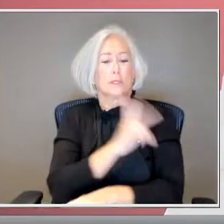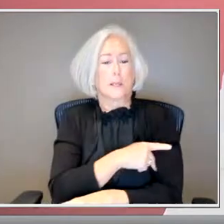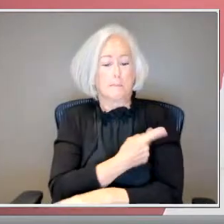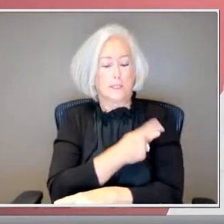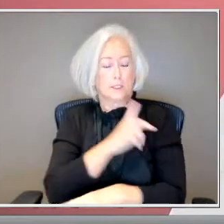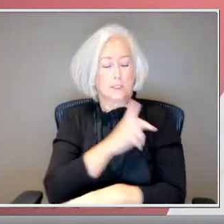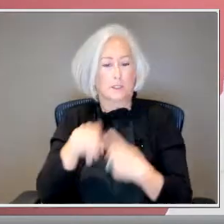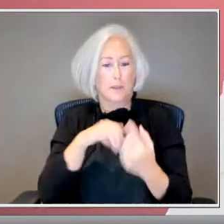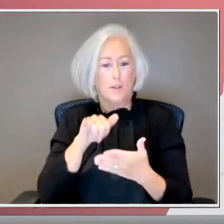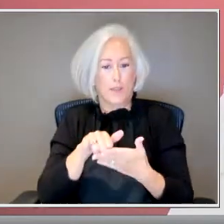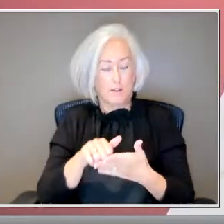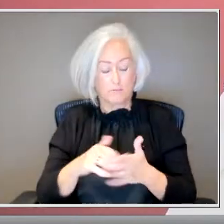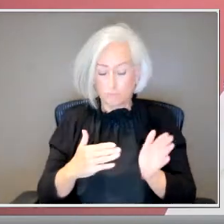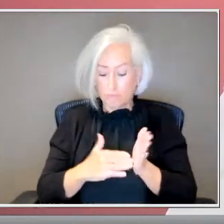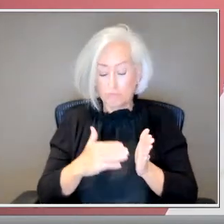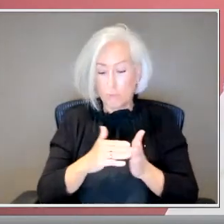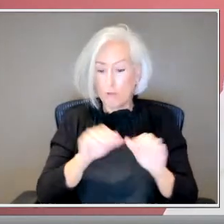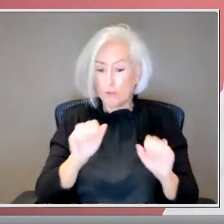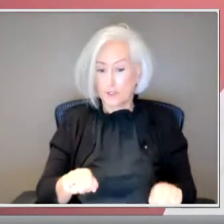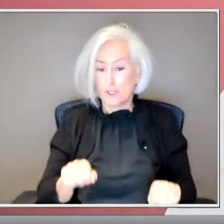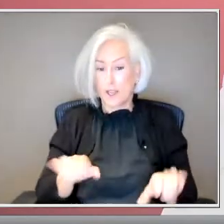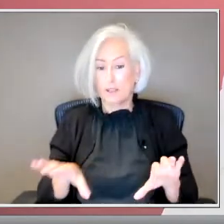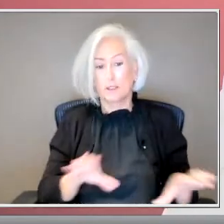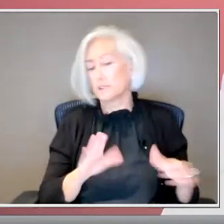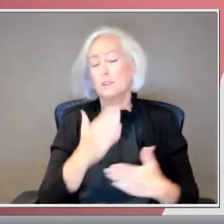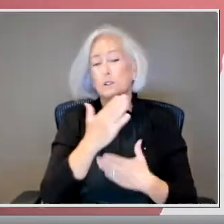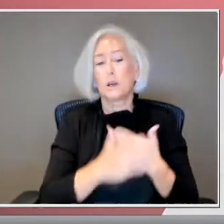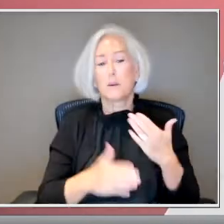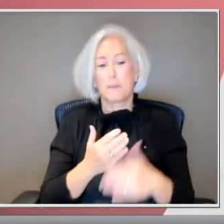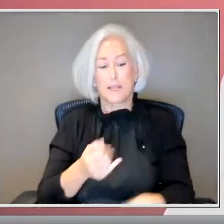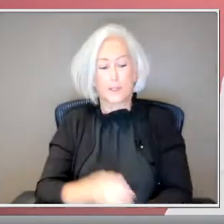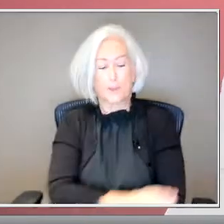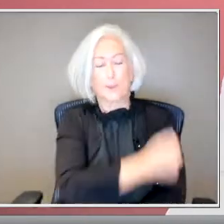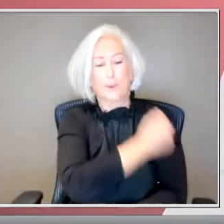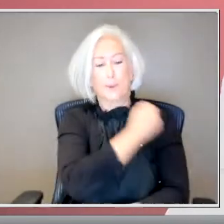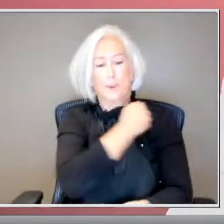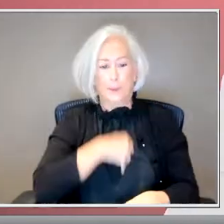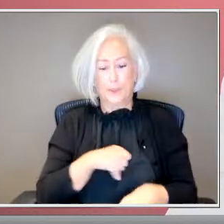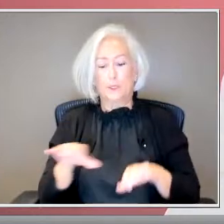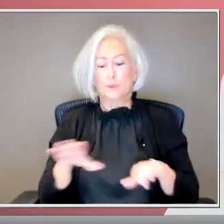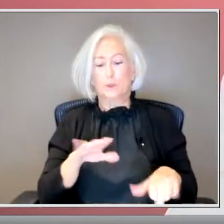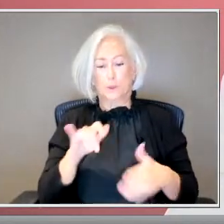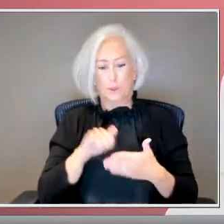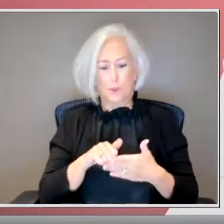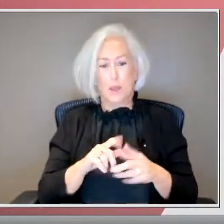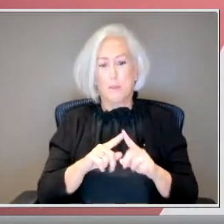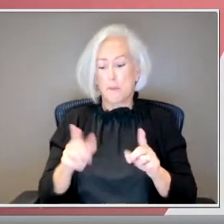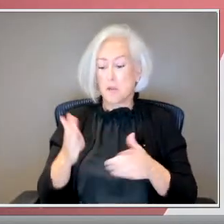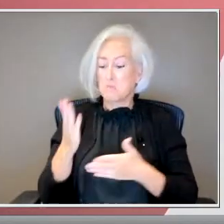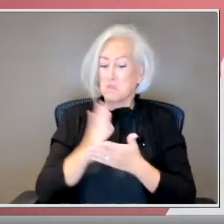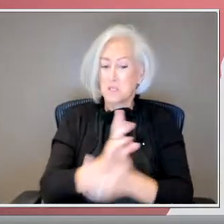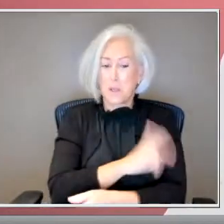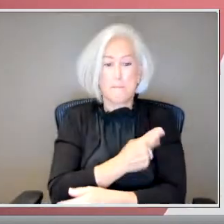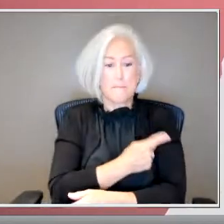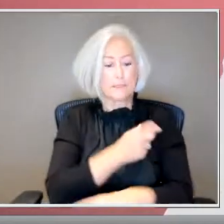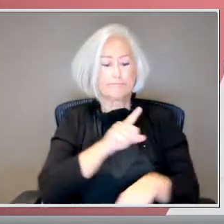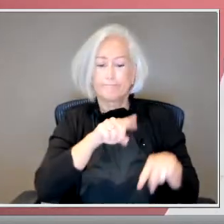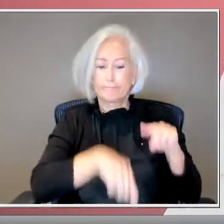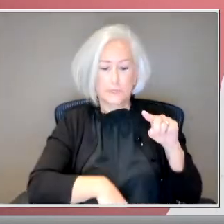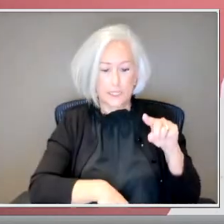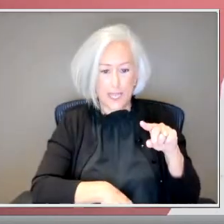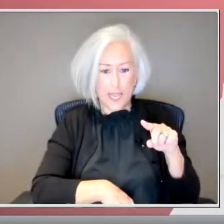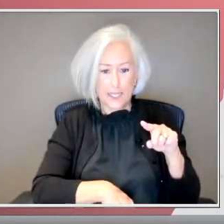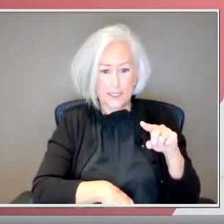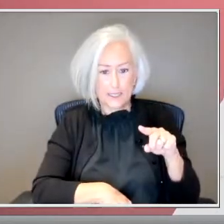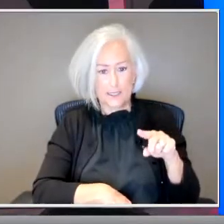manual cases. That means with manual catheter manipulation, we're able to get to most of the patients. But there are some patients in whom we will not be able to do it if not for the